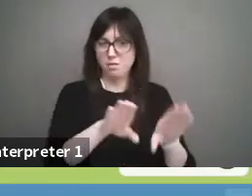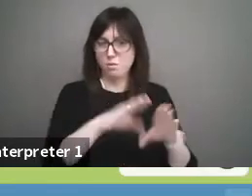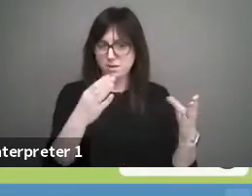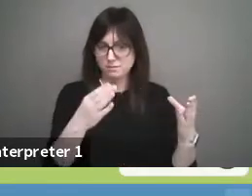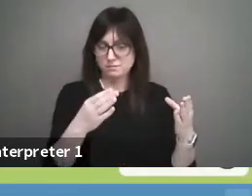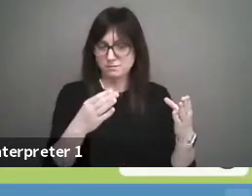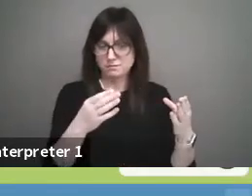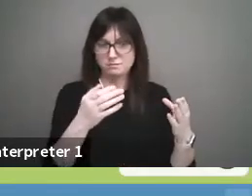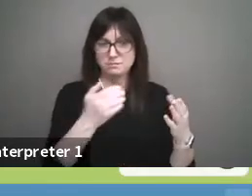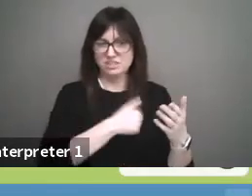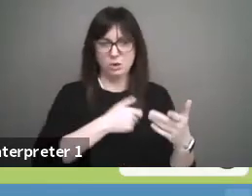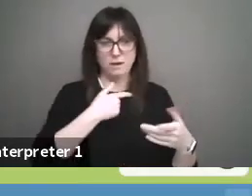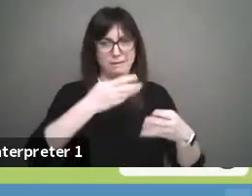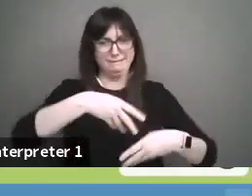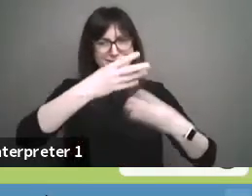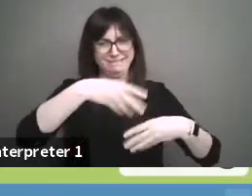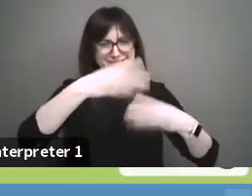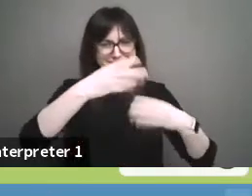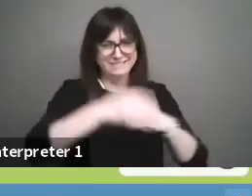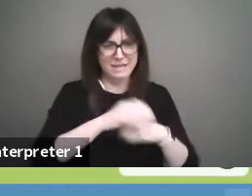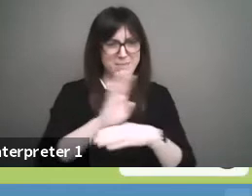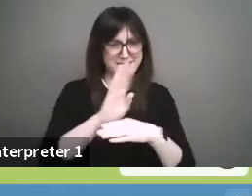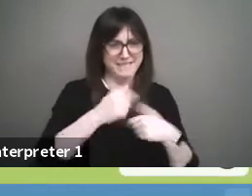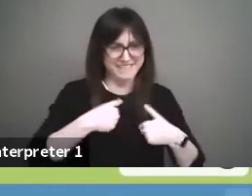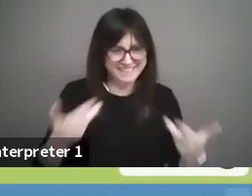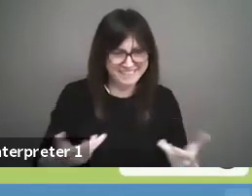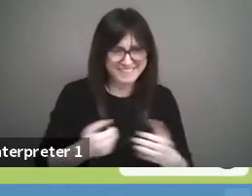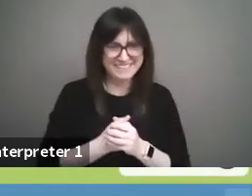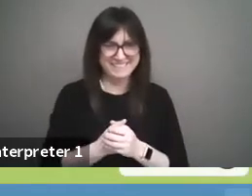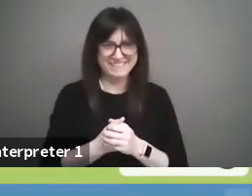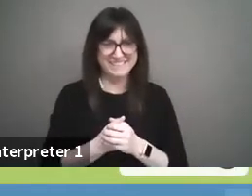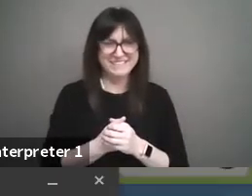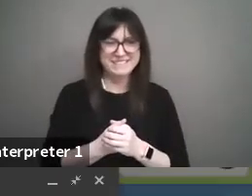Sorry about the messy inbox. I'm a busy person.